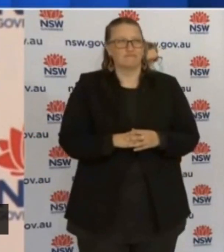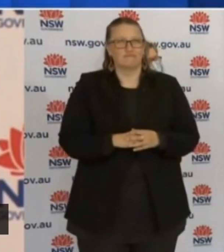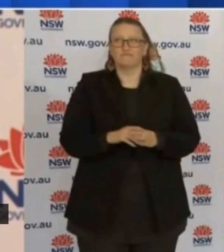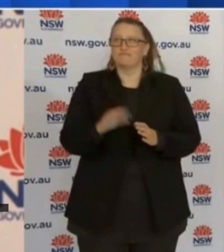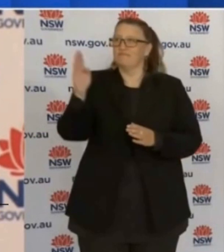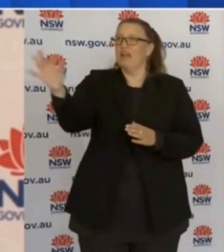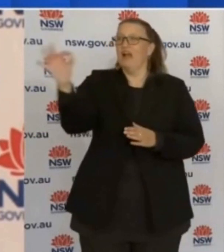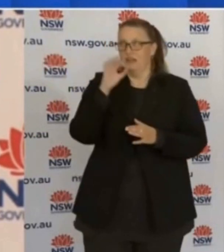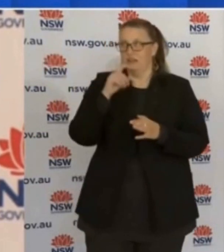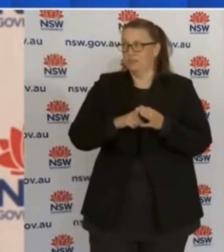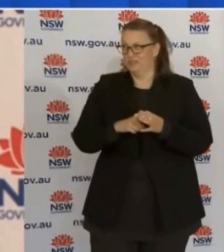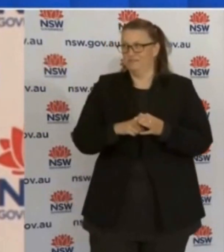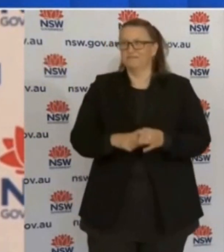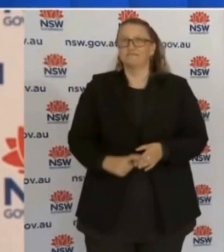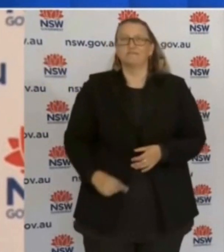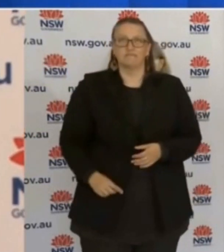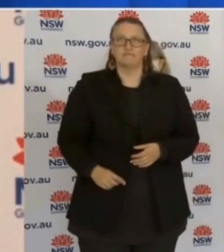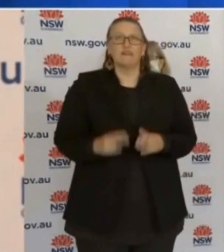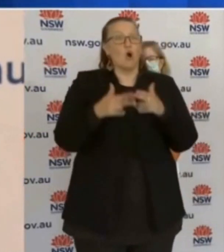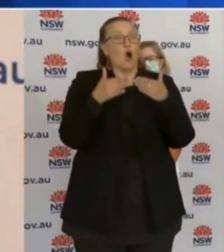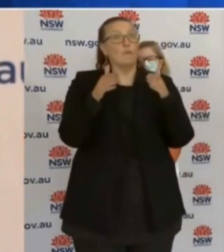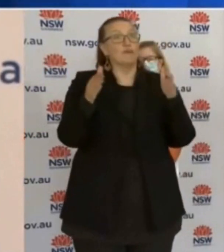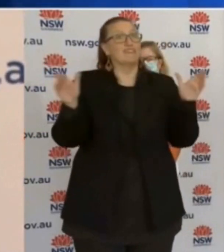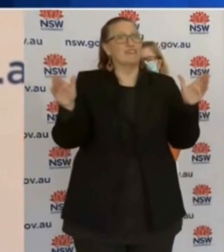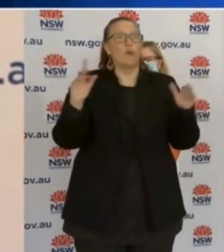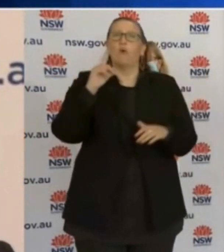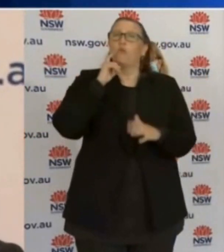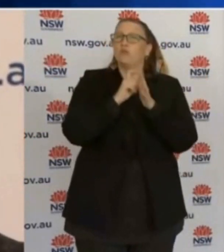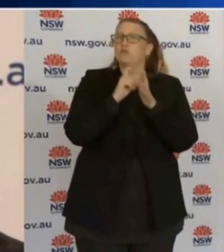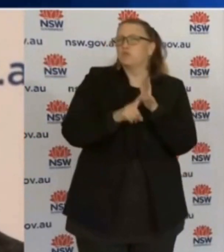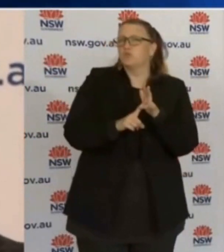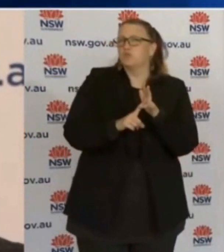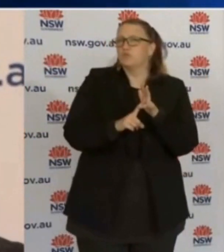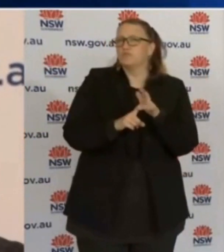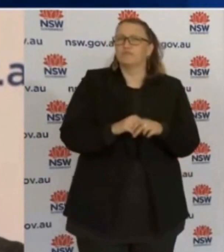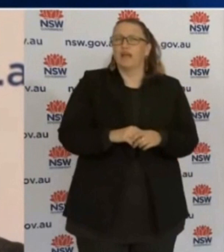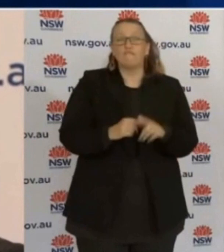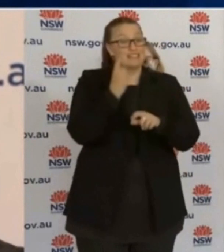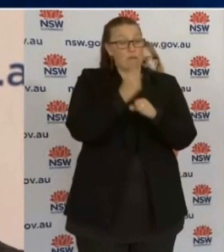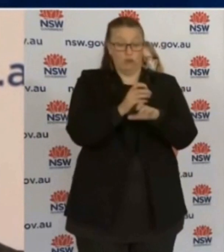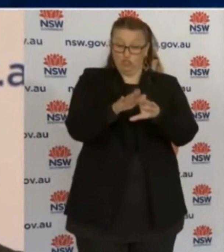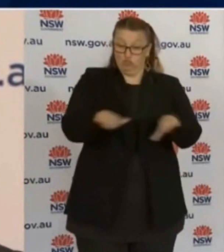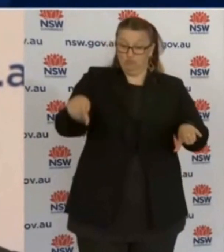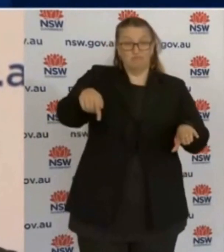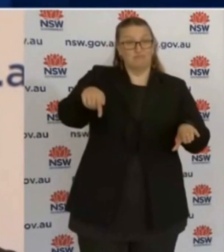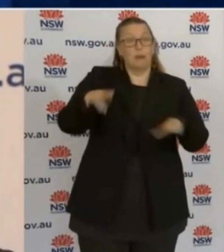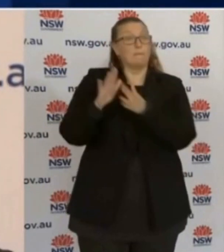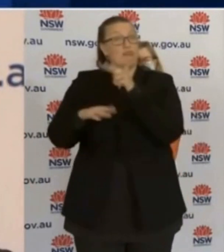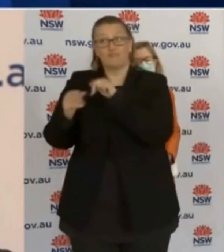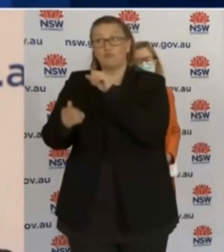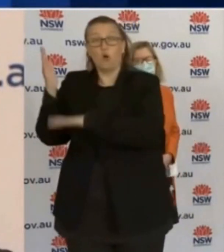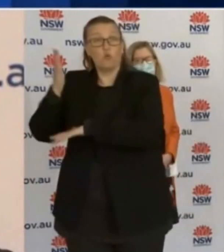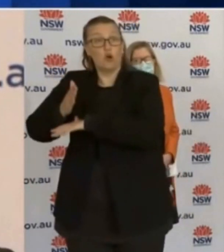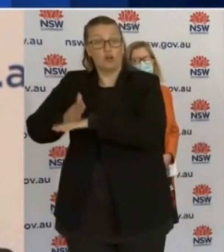yet? Just in terms of easing restrictions and opening up, what are you going to do and say to parents with children? Because obviously there's going to be children